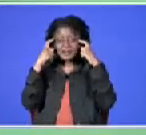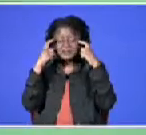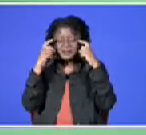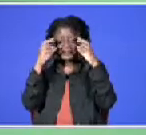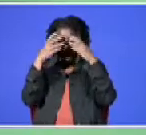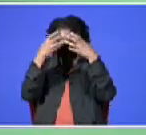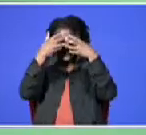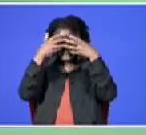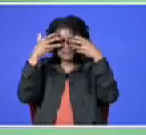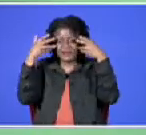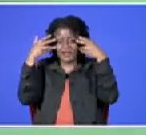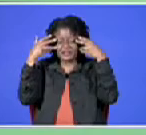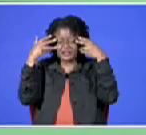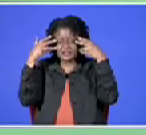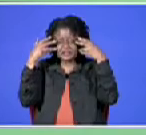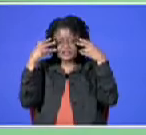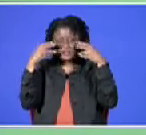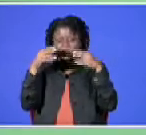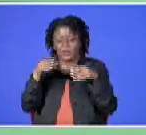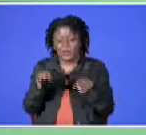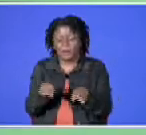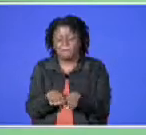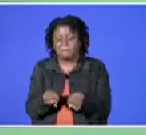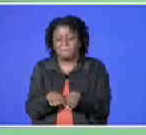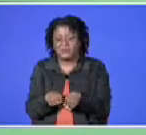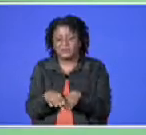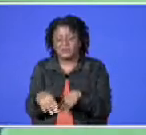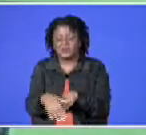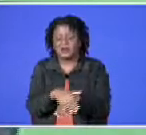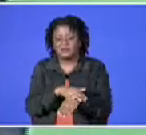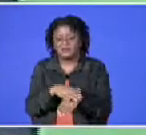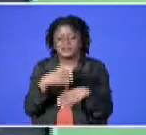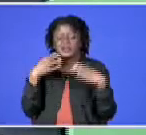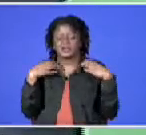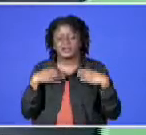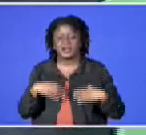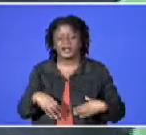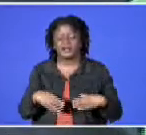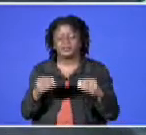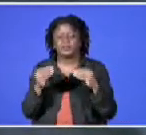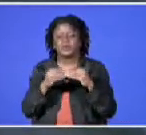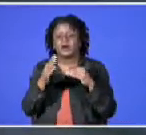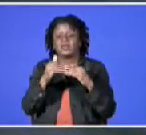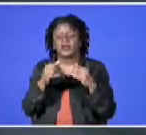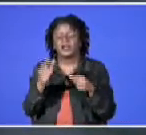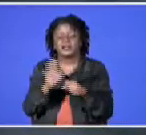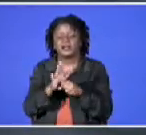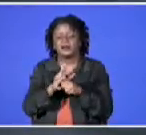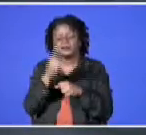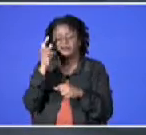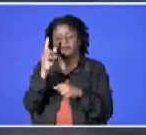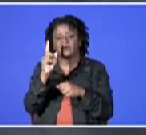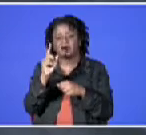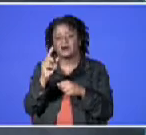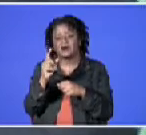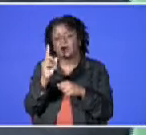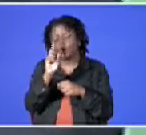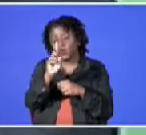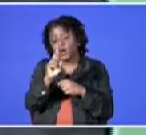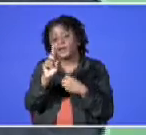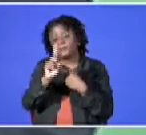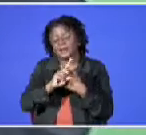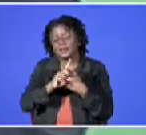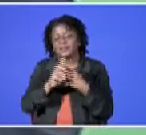visors, boot covers, and gowns is more than adequate for up to at least 1 month, and more are